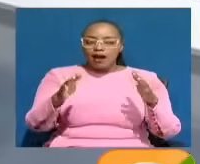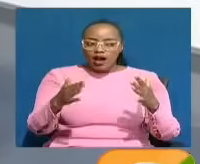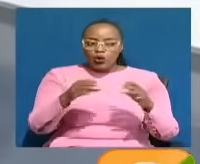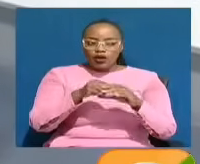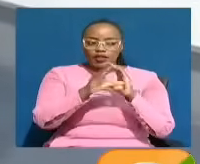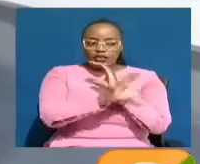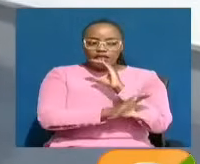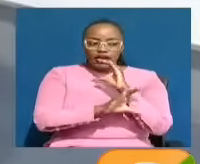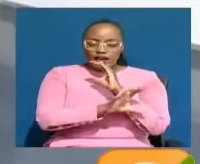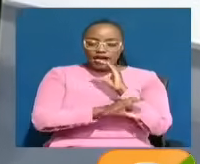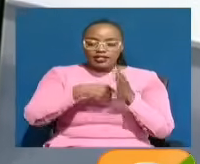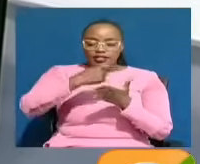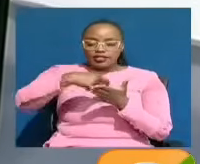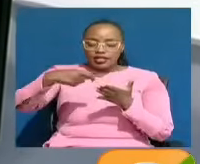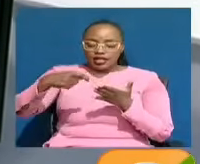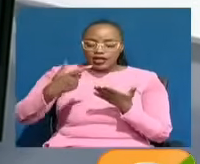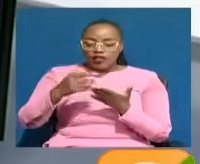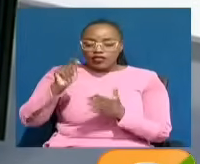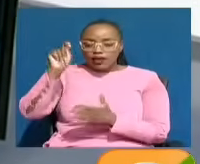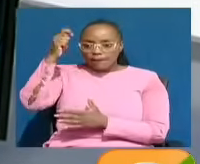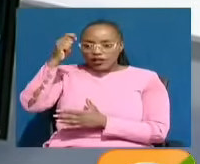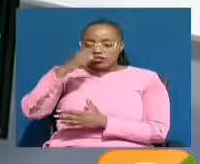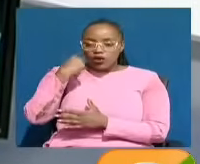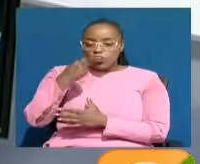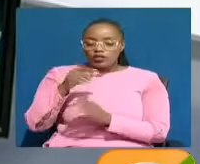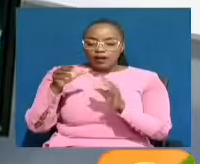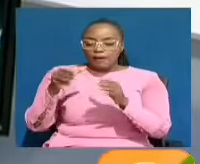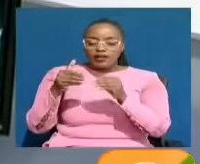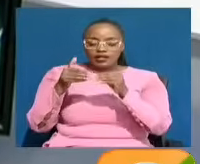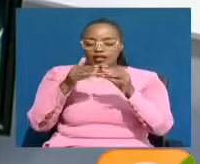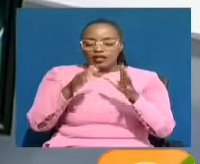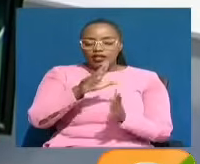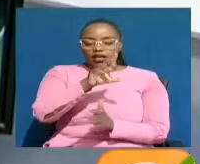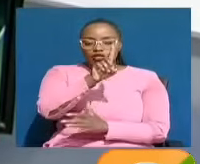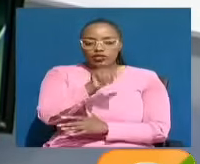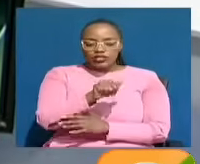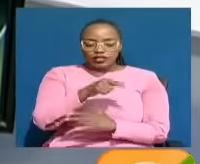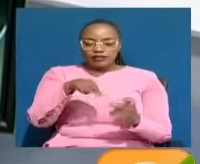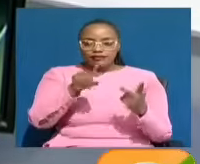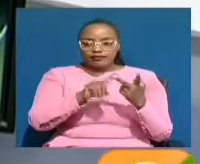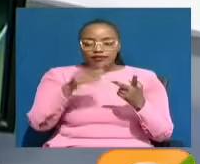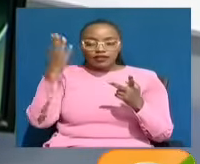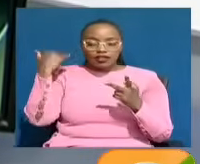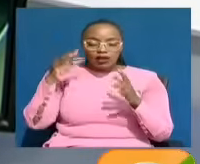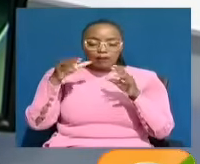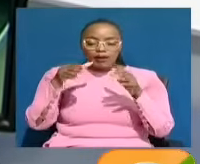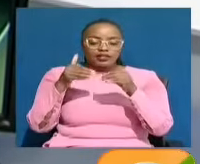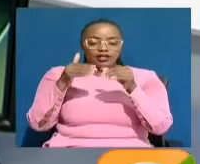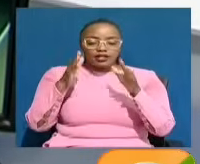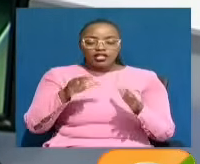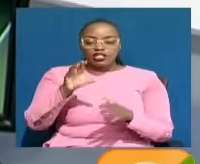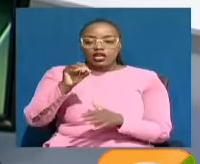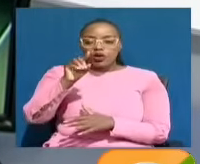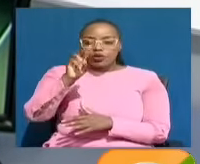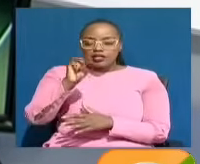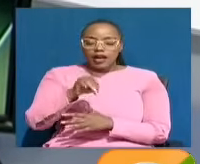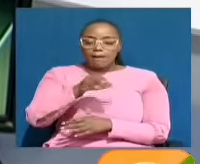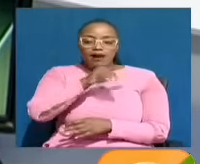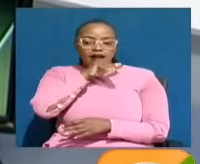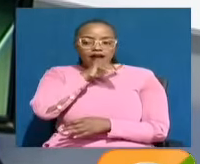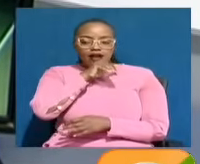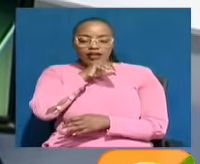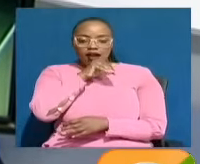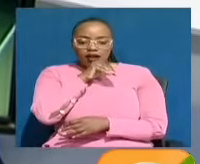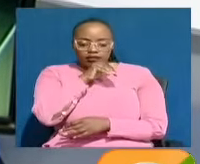country, signed by the president, who's the party leader of UDA, and the former party leader of ODM, Raila